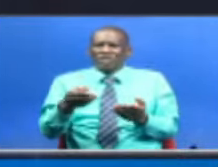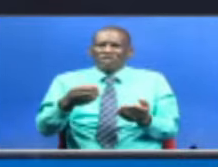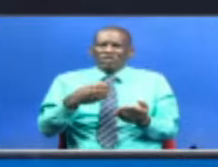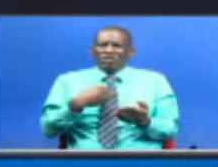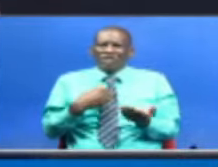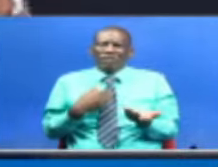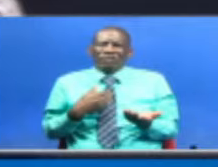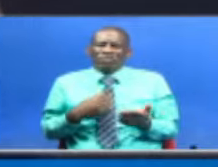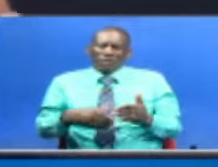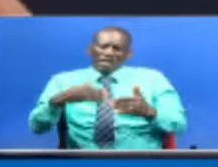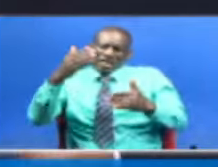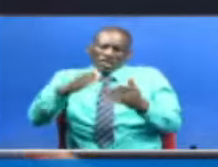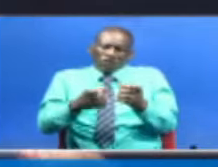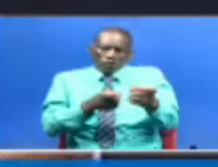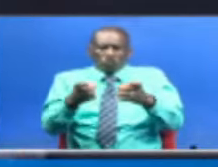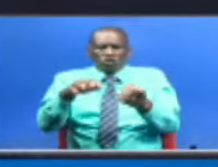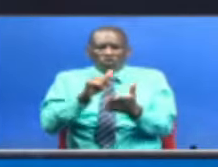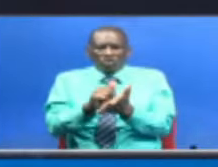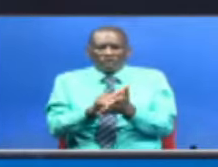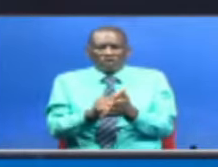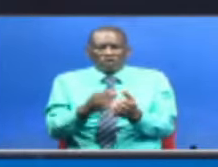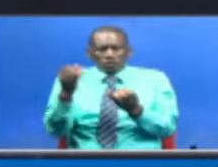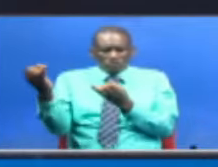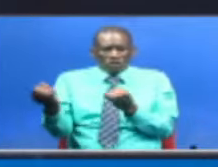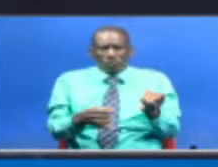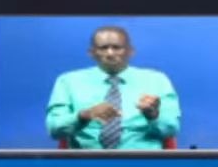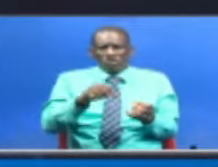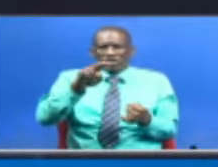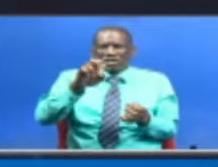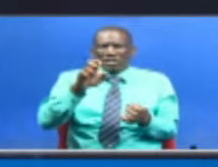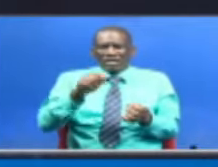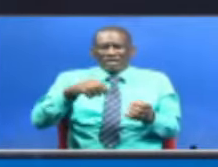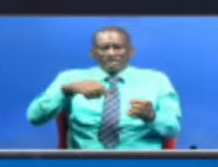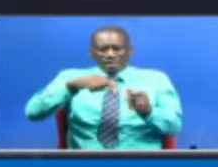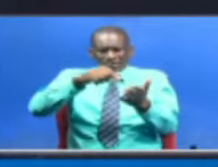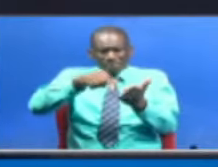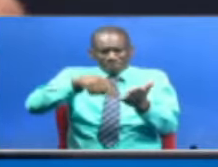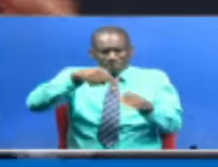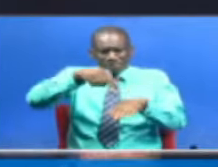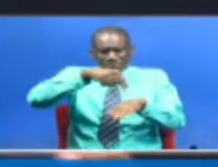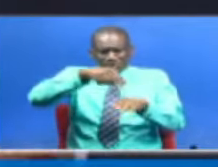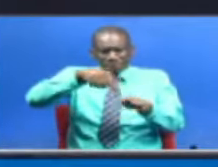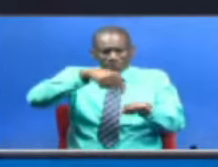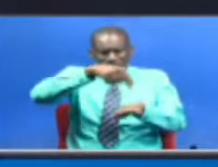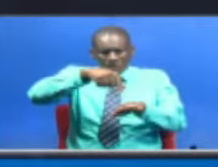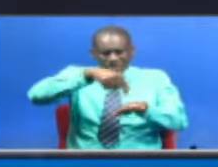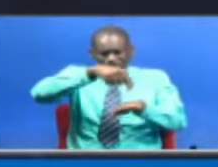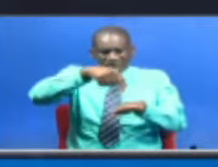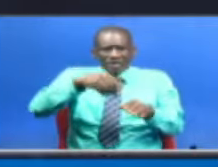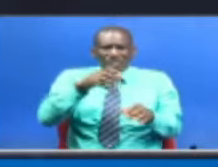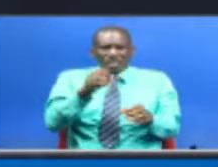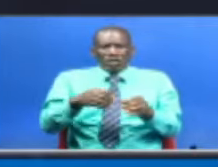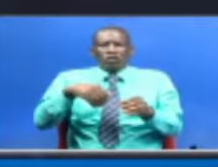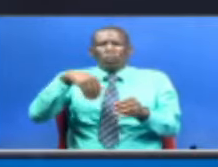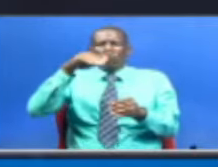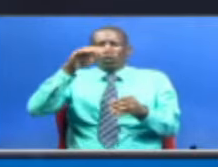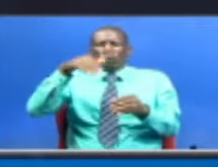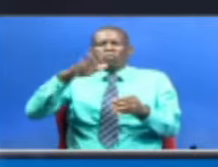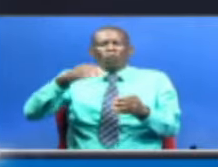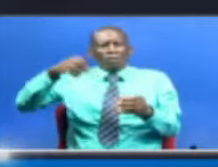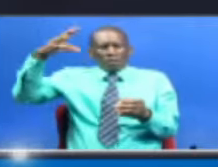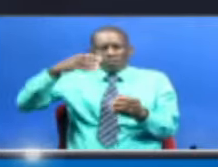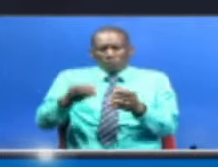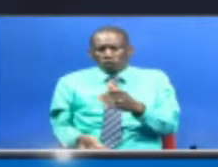of the regulations that to introduce net metering so that any excess that will be produced from this